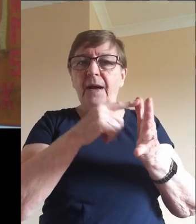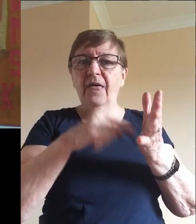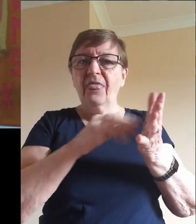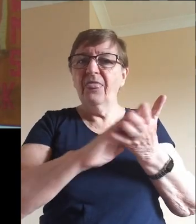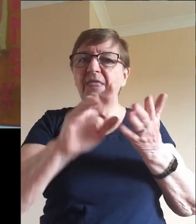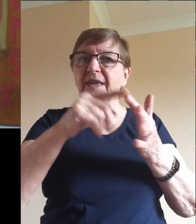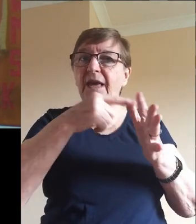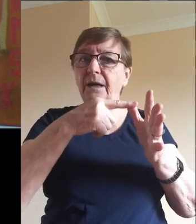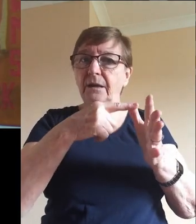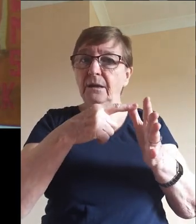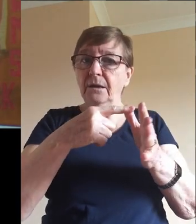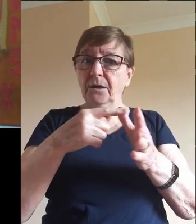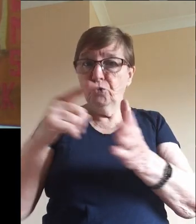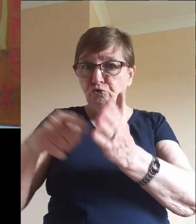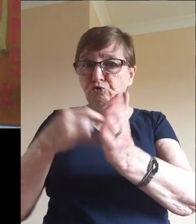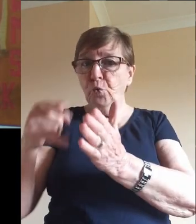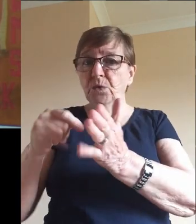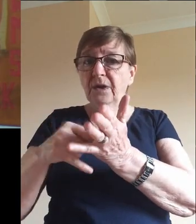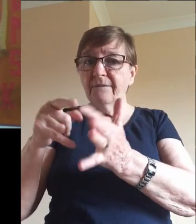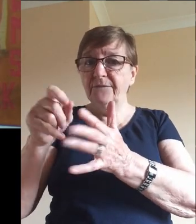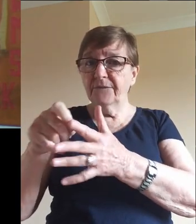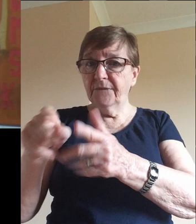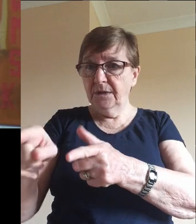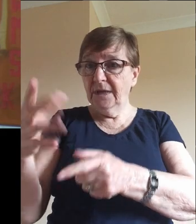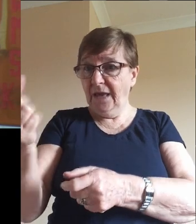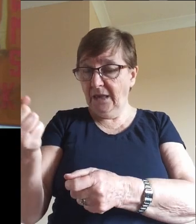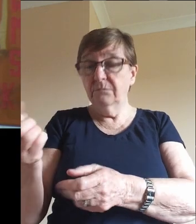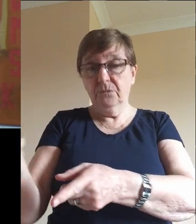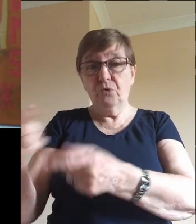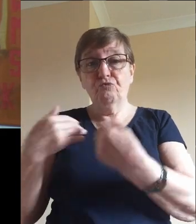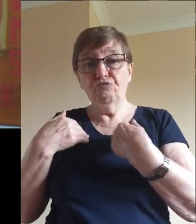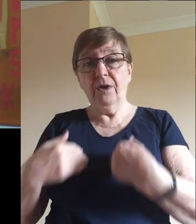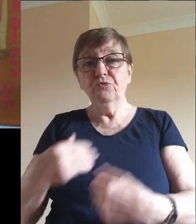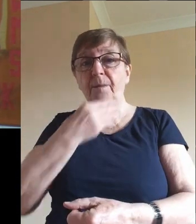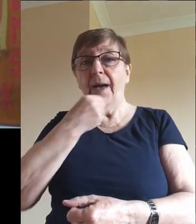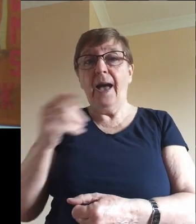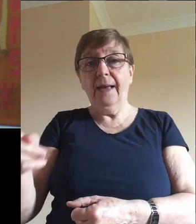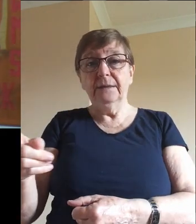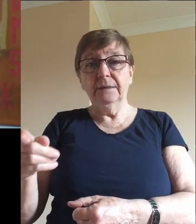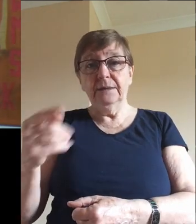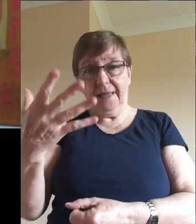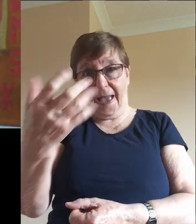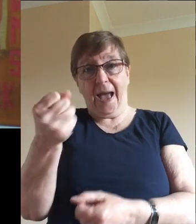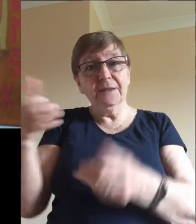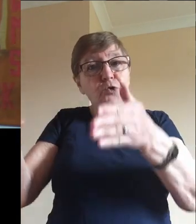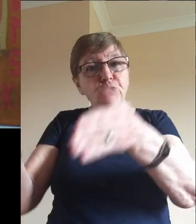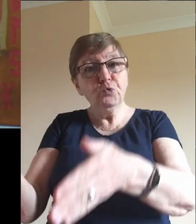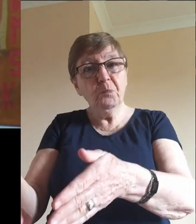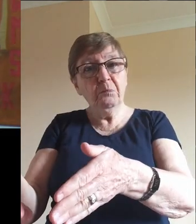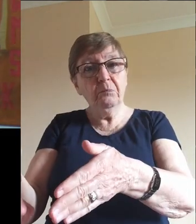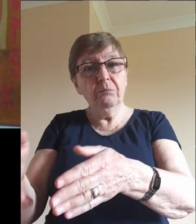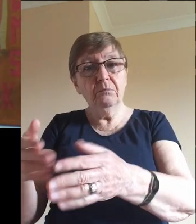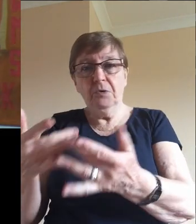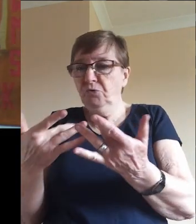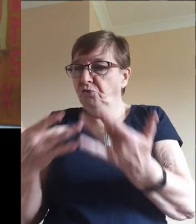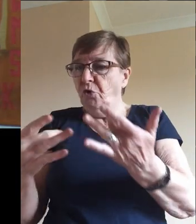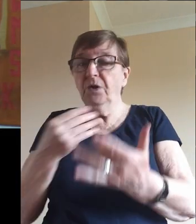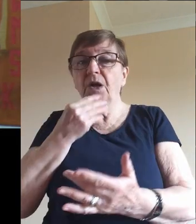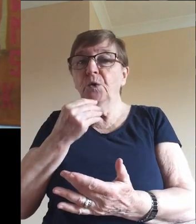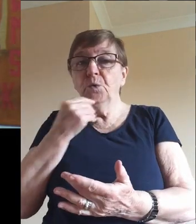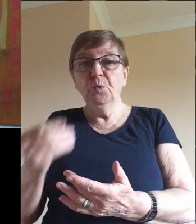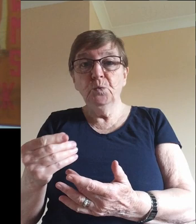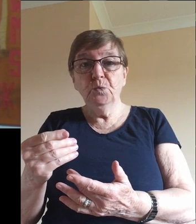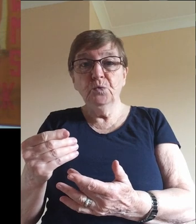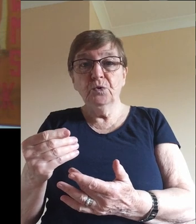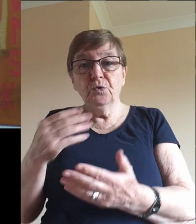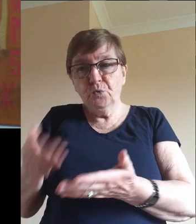Joseph, who was rich and who had a family tomb that had not yet been used, and that he wanted to be for Christ. And so indeed,